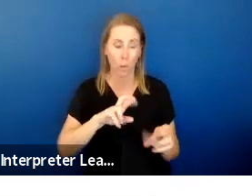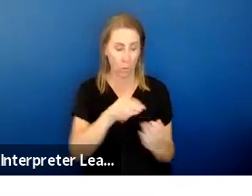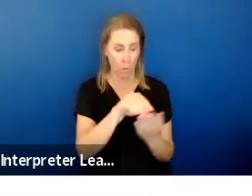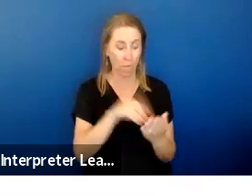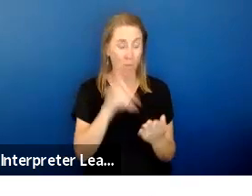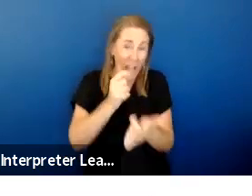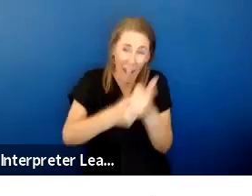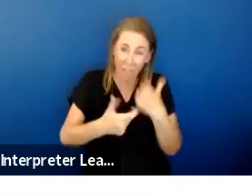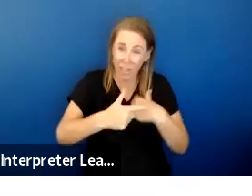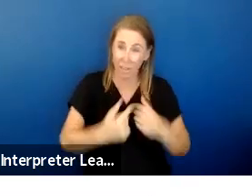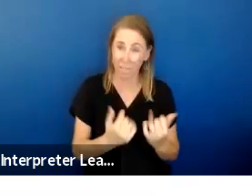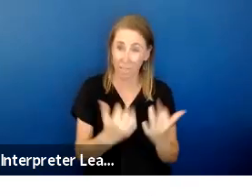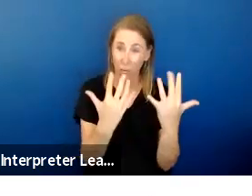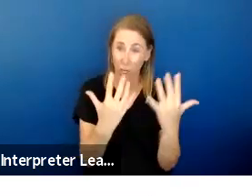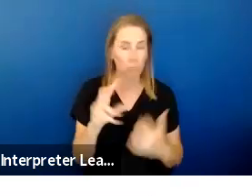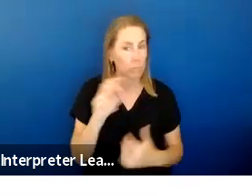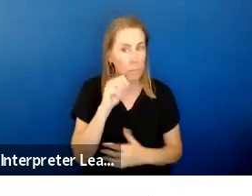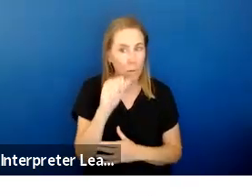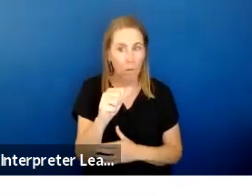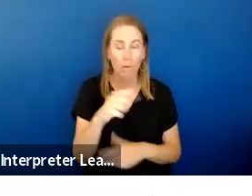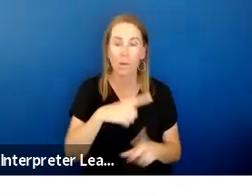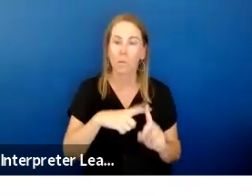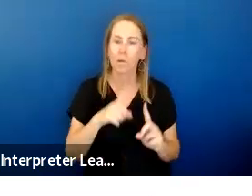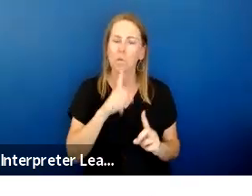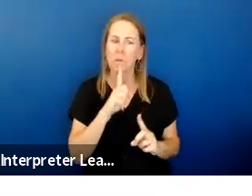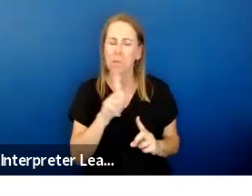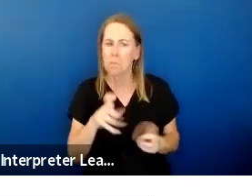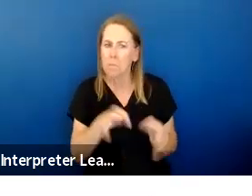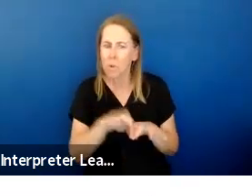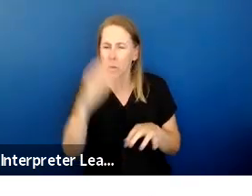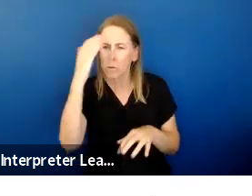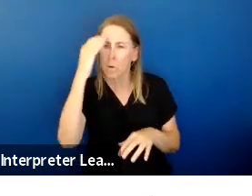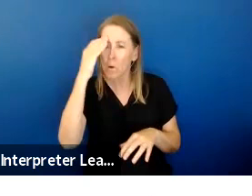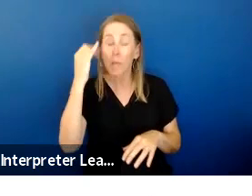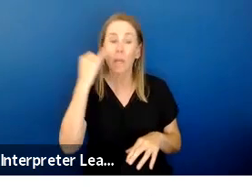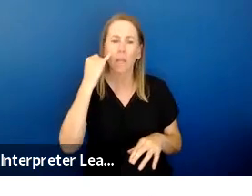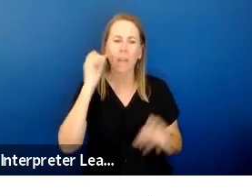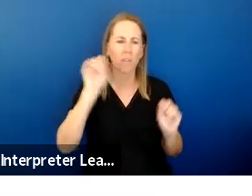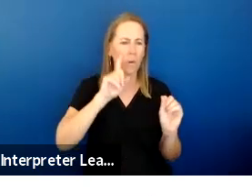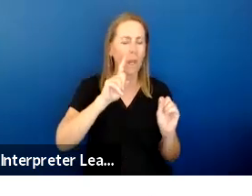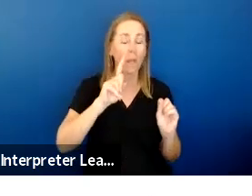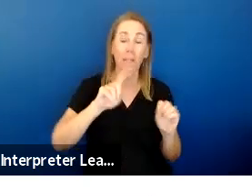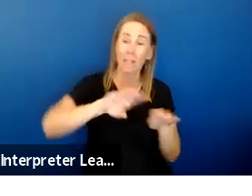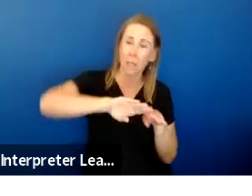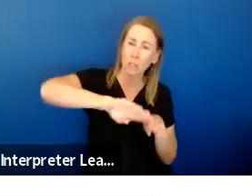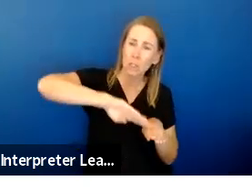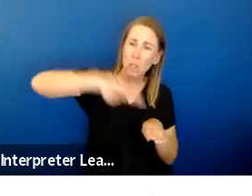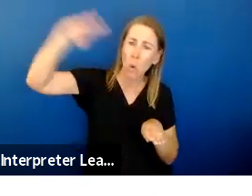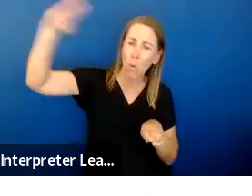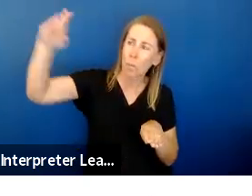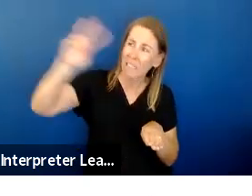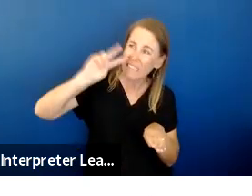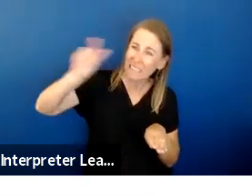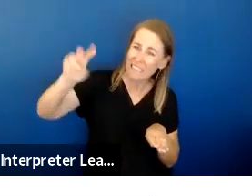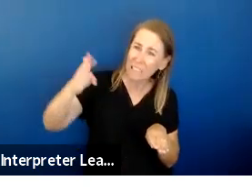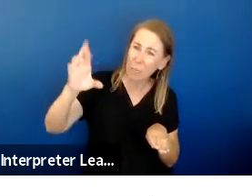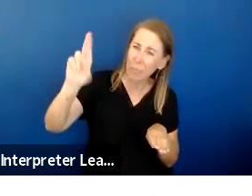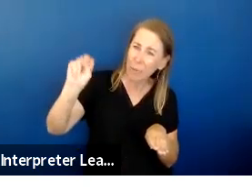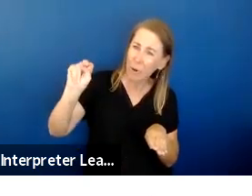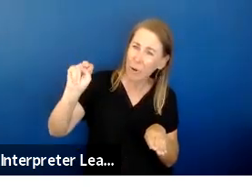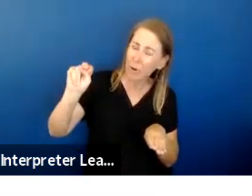a general rule of thumb for people to understand is that if you can look up slope and see the burned area from where you are, then you're at risk